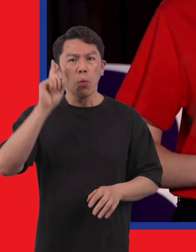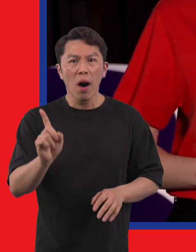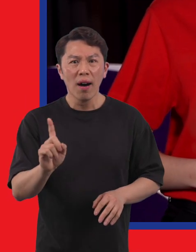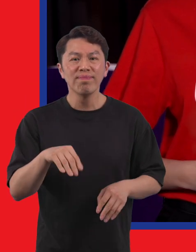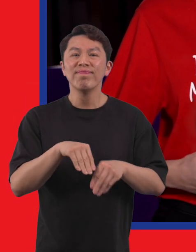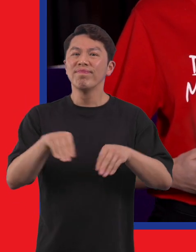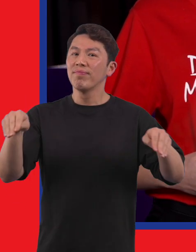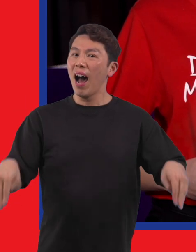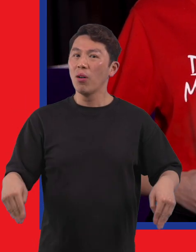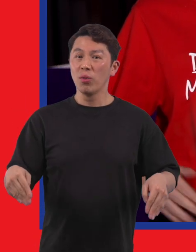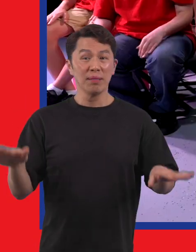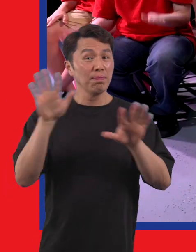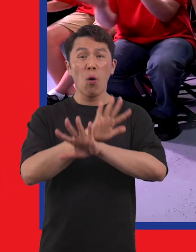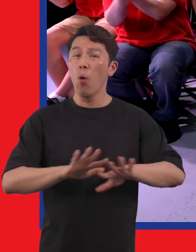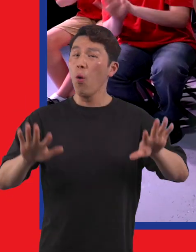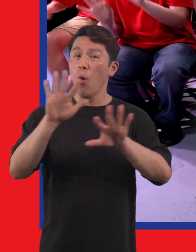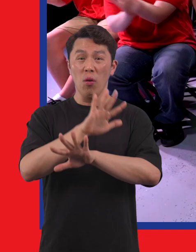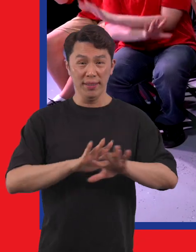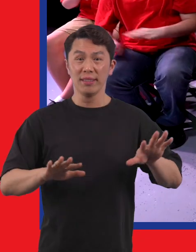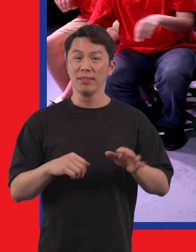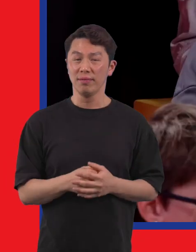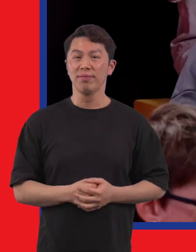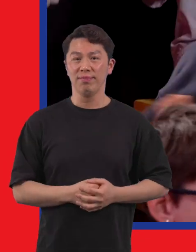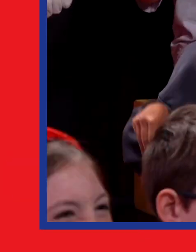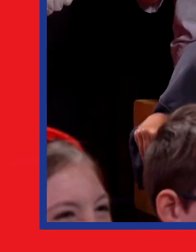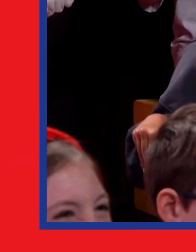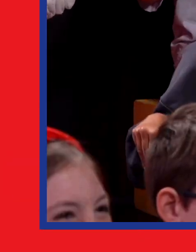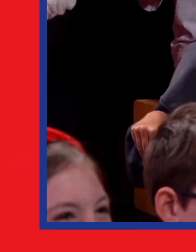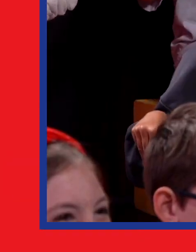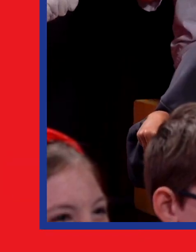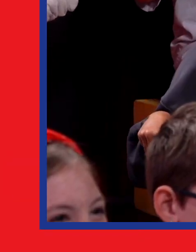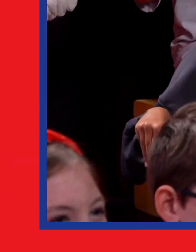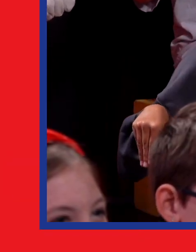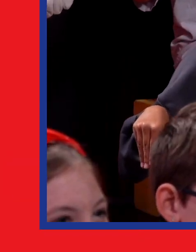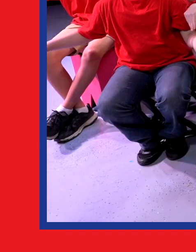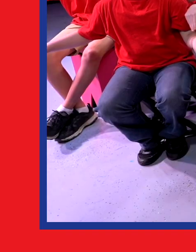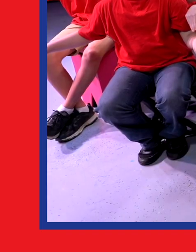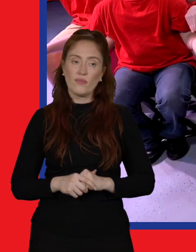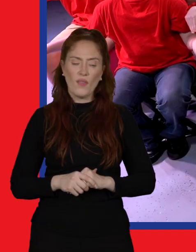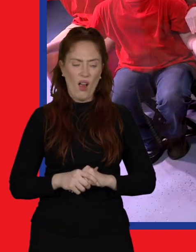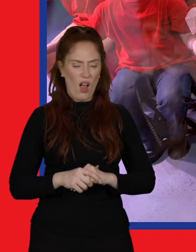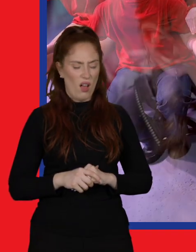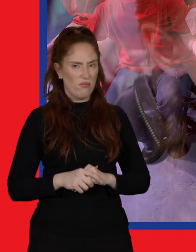Oh guys, what do we think? Blurred boundaries. Boundaries.